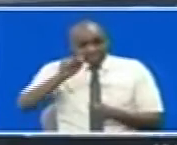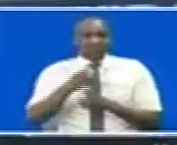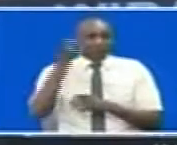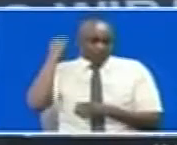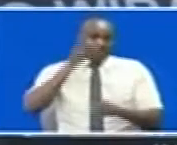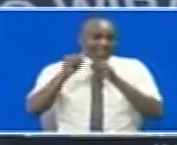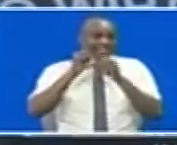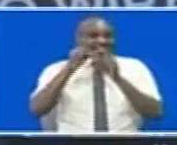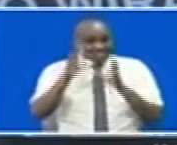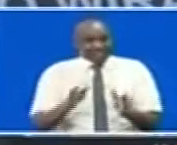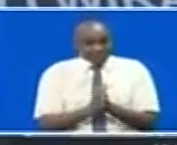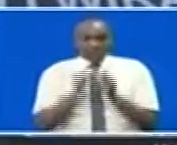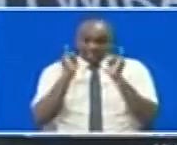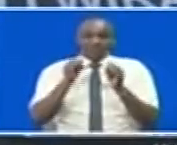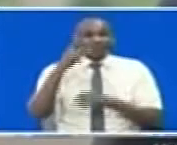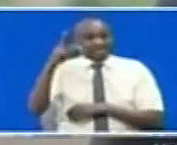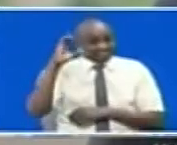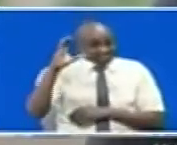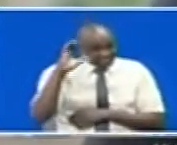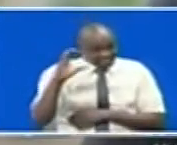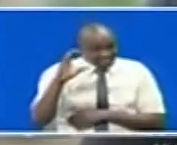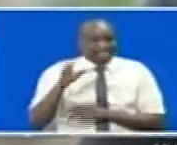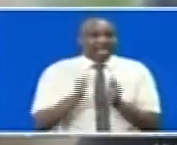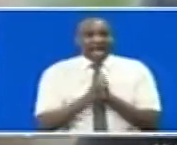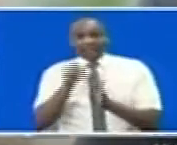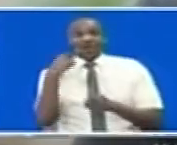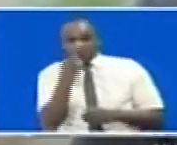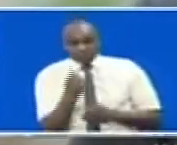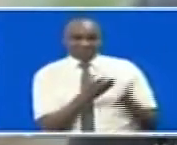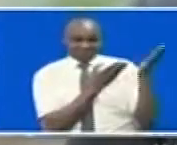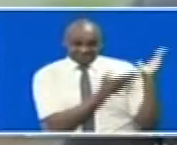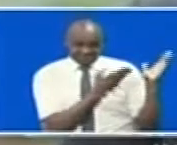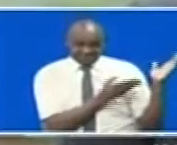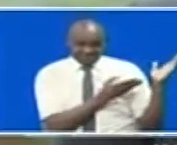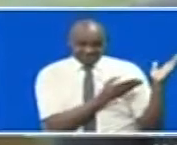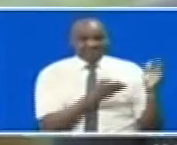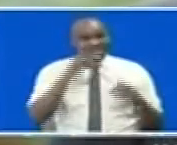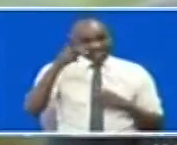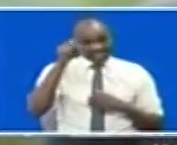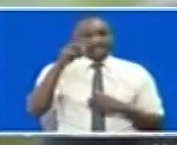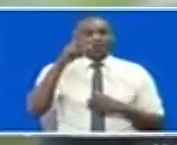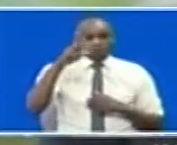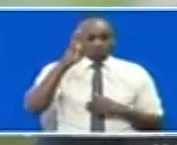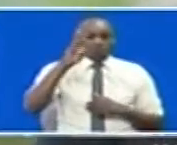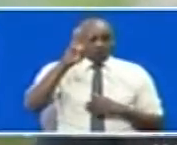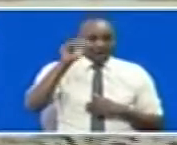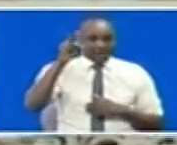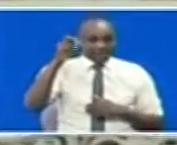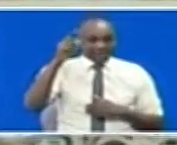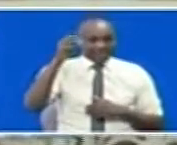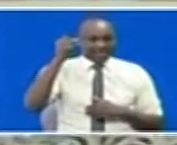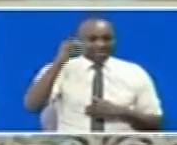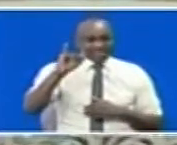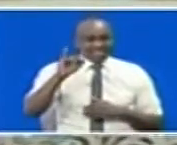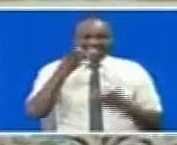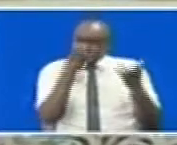managing director of the new KCC. Not left behind was Kiambu Senator Kemani Wamatangi. Most of